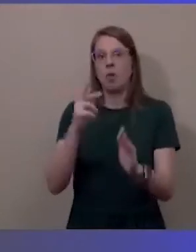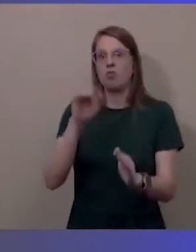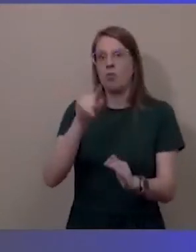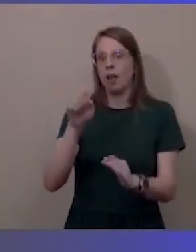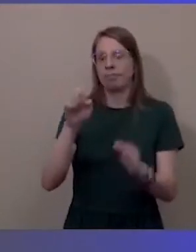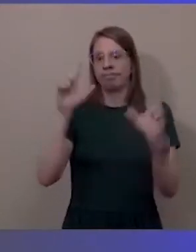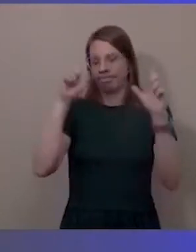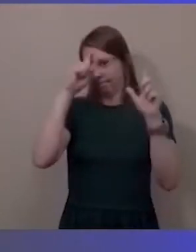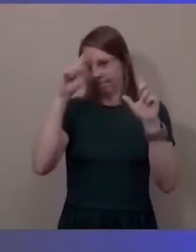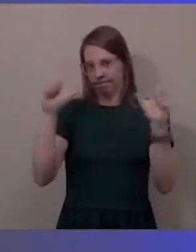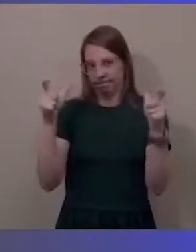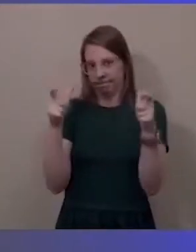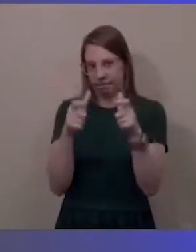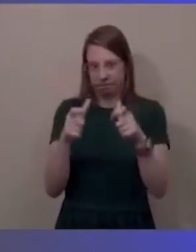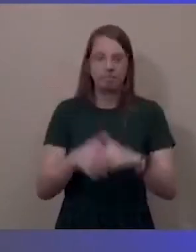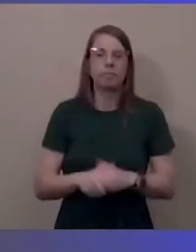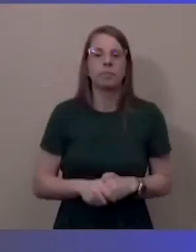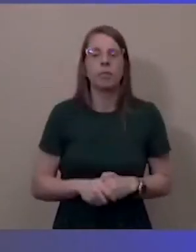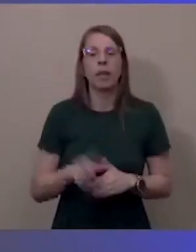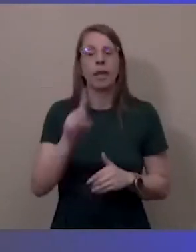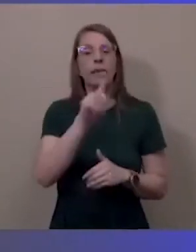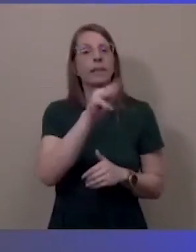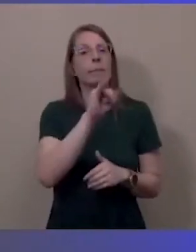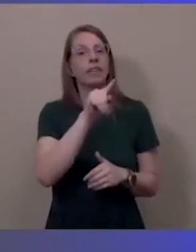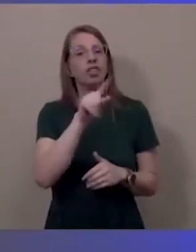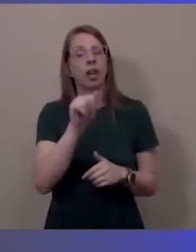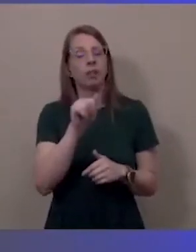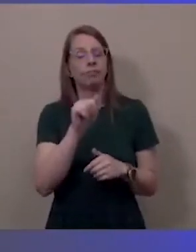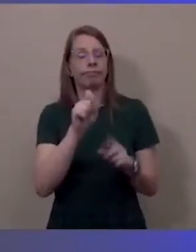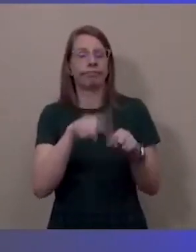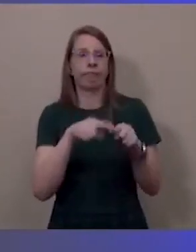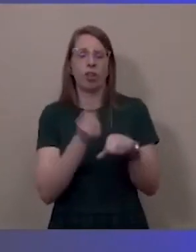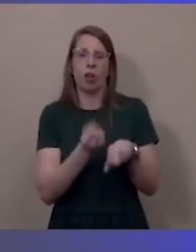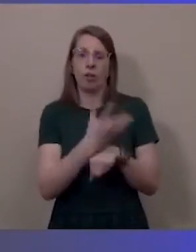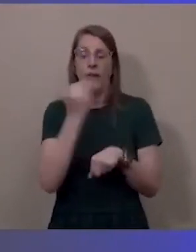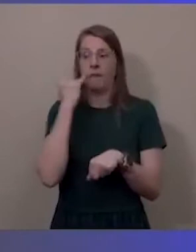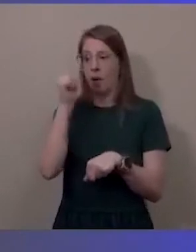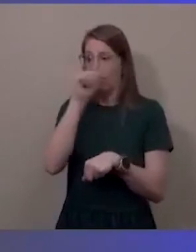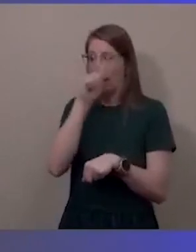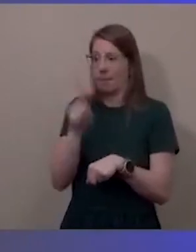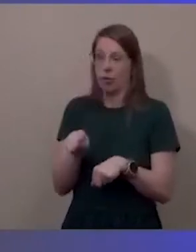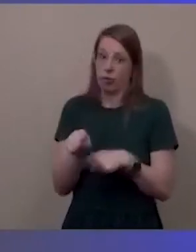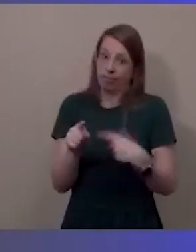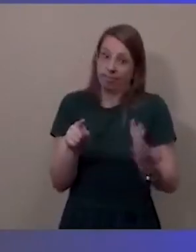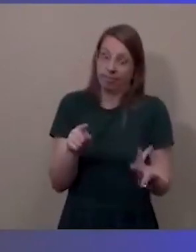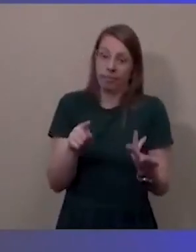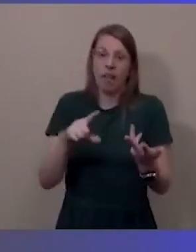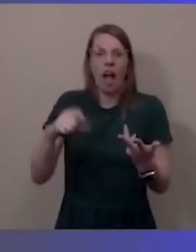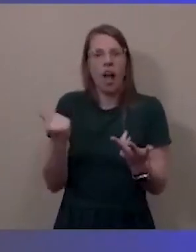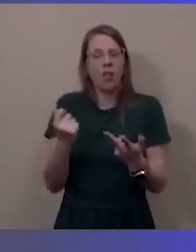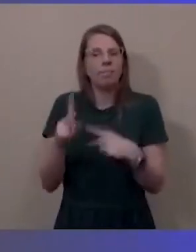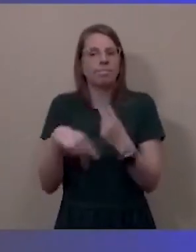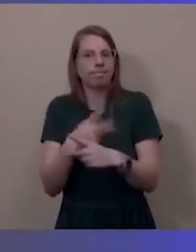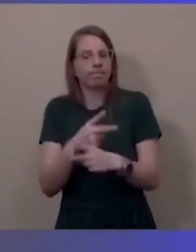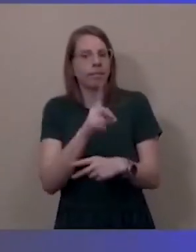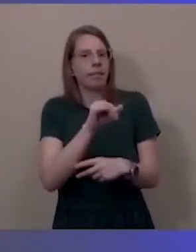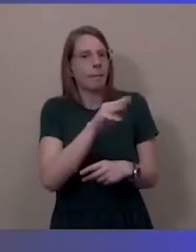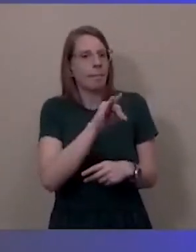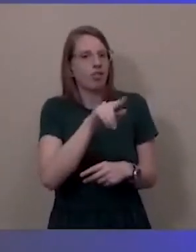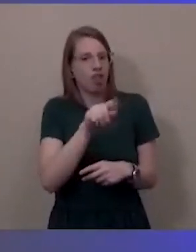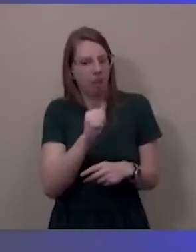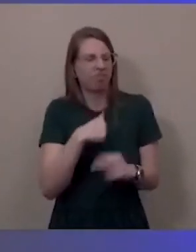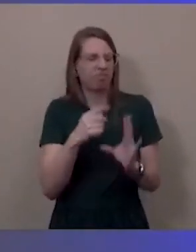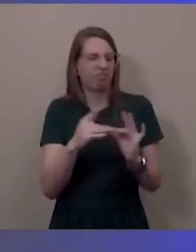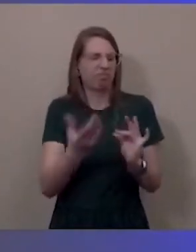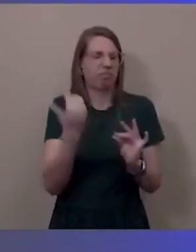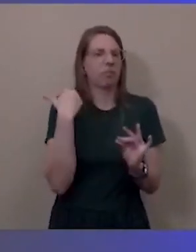in Alzheimer's. And then dementia depends on what's the cause. If it's Alzheimer's, it may, and actually there's other forms of dementia I mentioned, where